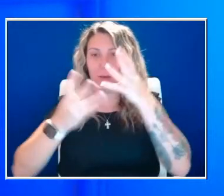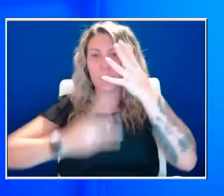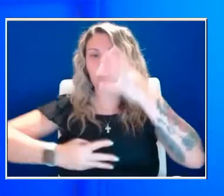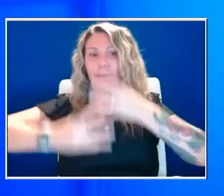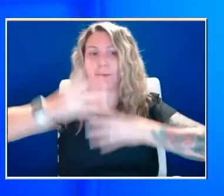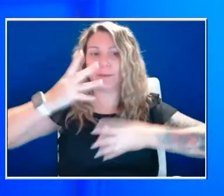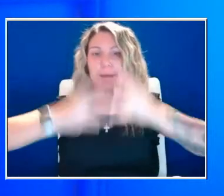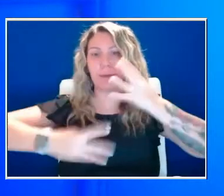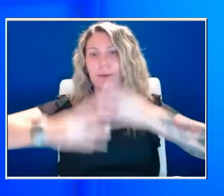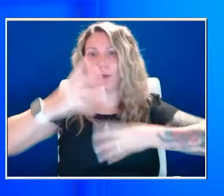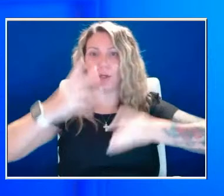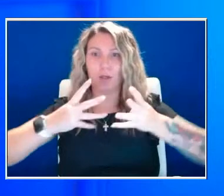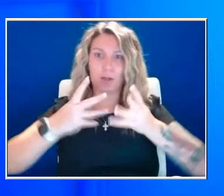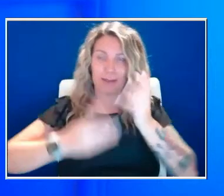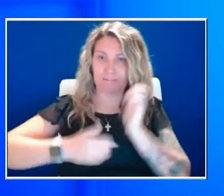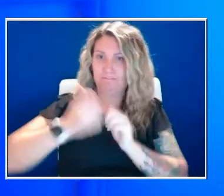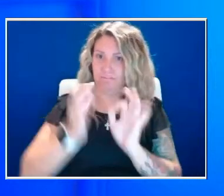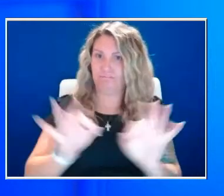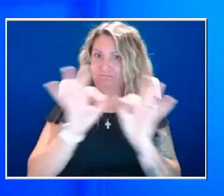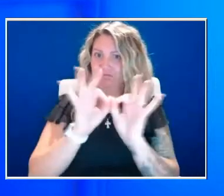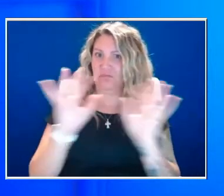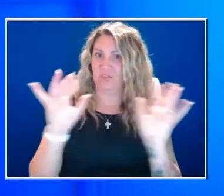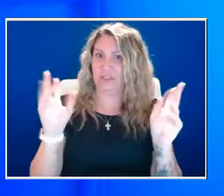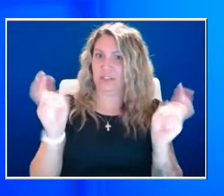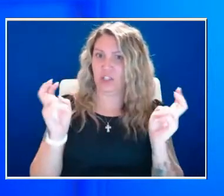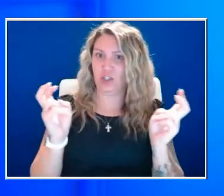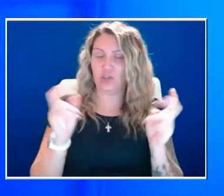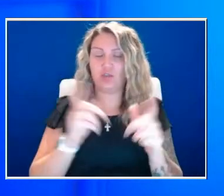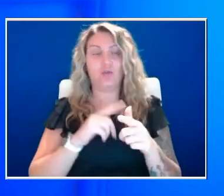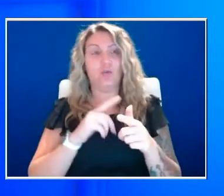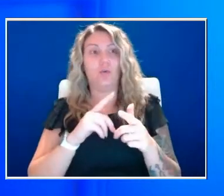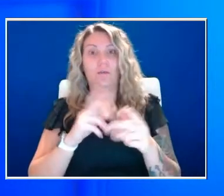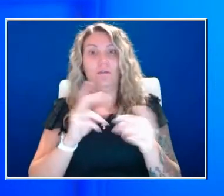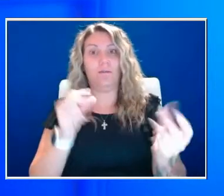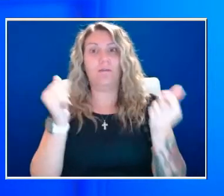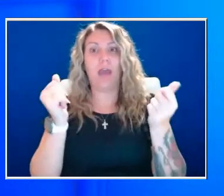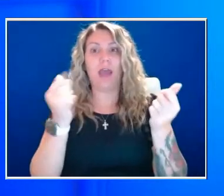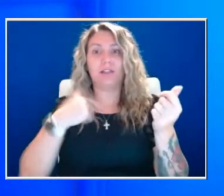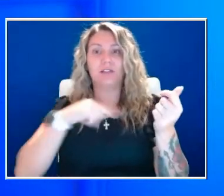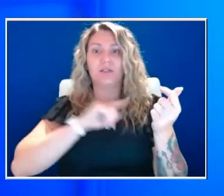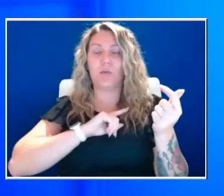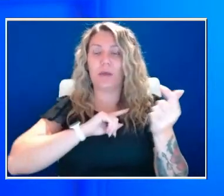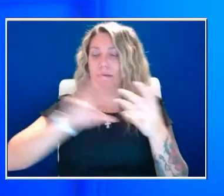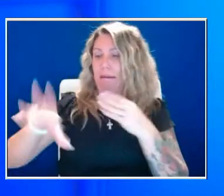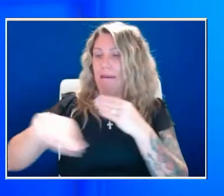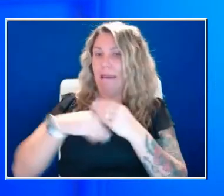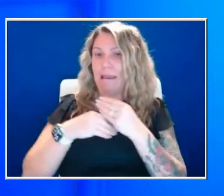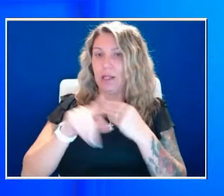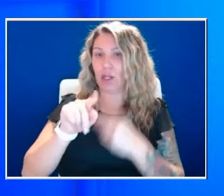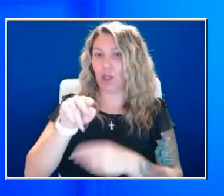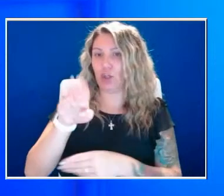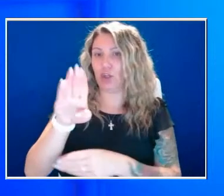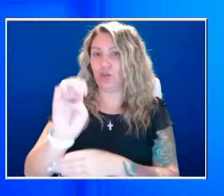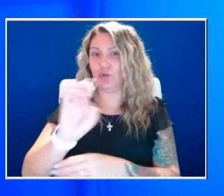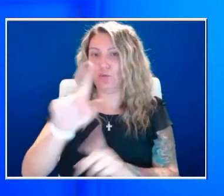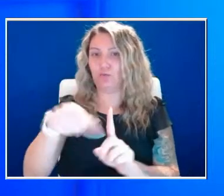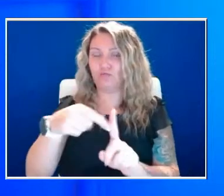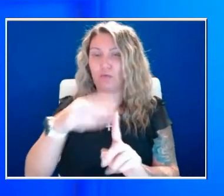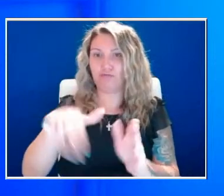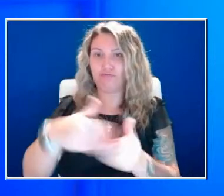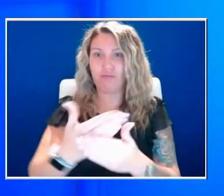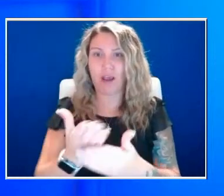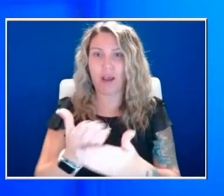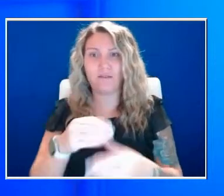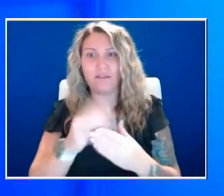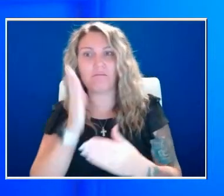quickly at the bedside, we put in a small drainage tube to normalize the brain pressure. And Amy started to be more responsive,